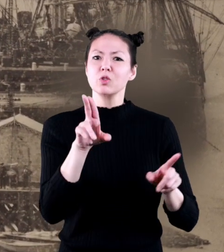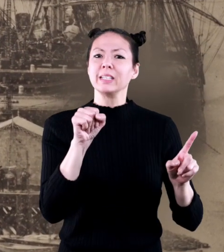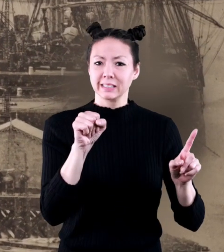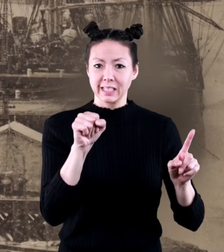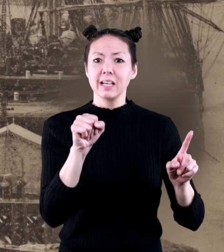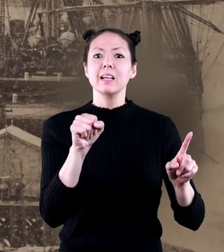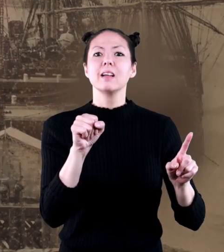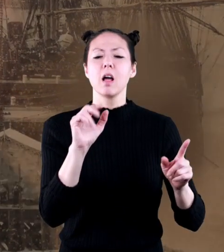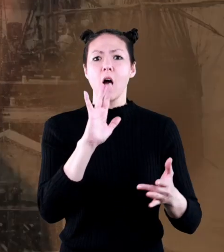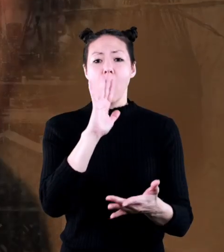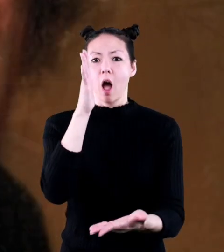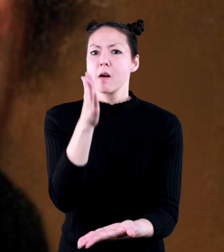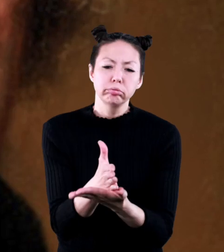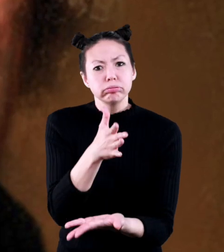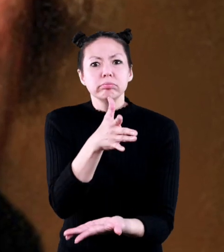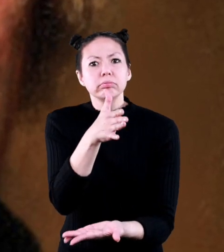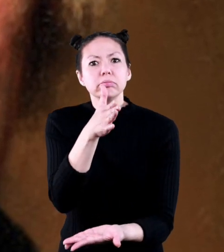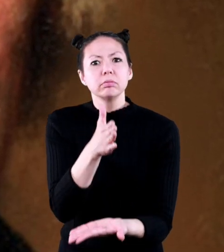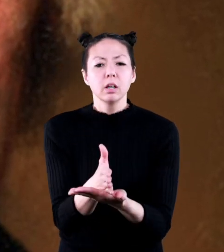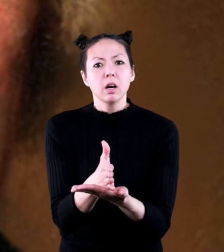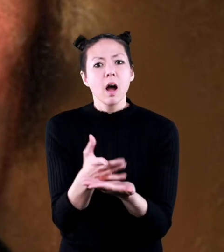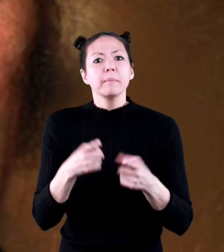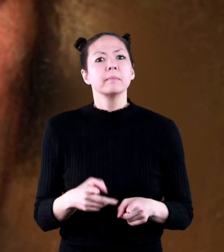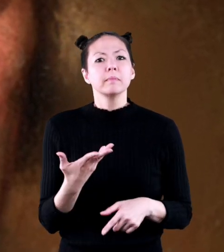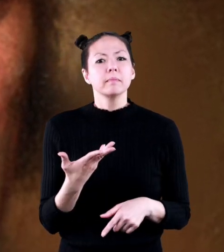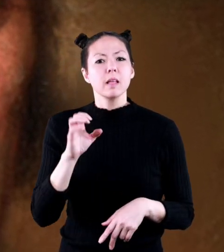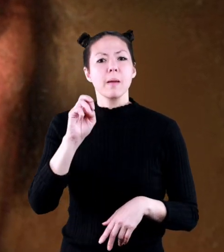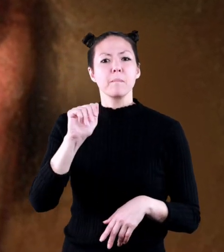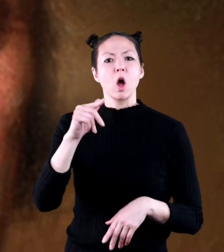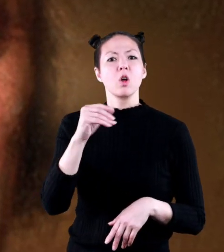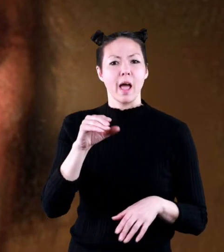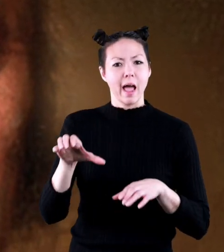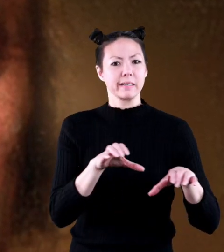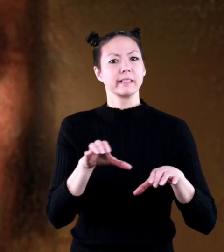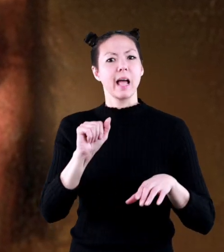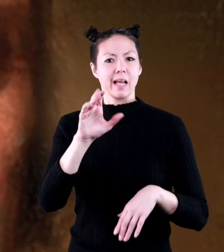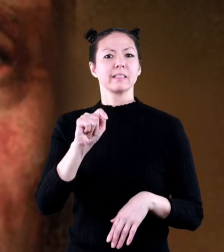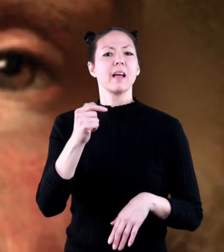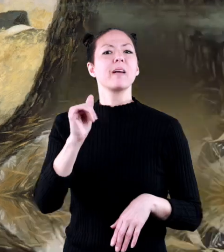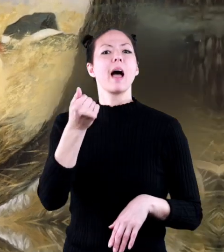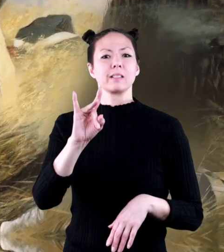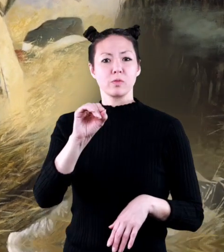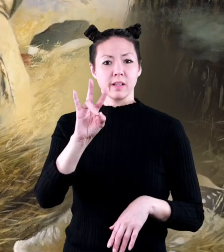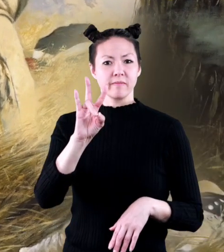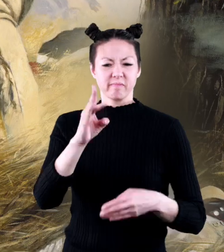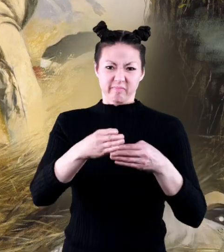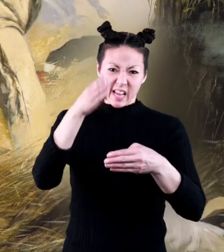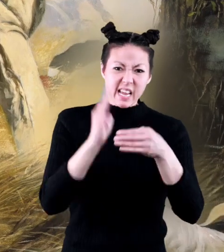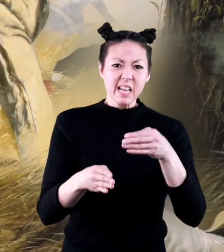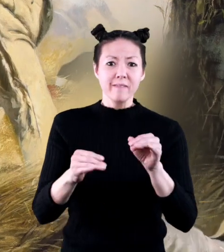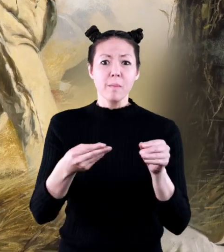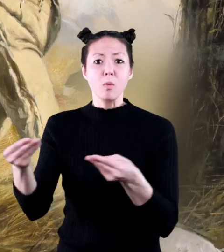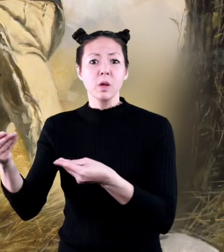However, this all came to a halt due mostly to the Embargo Act of 1807, which ended the import and